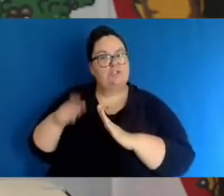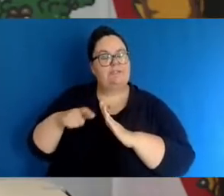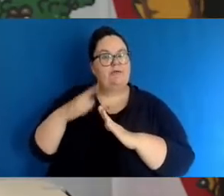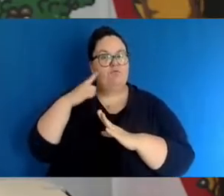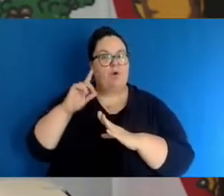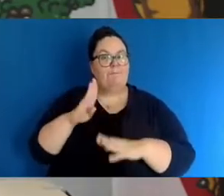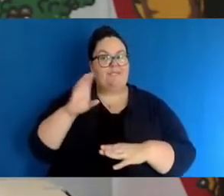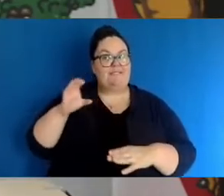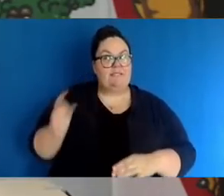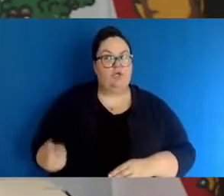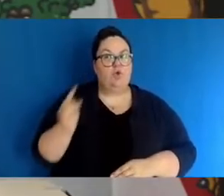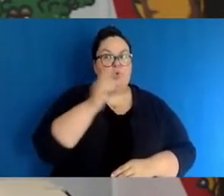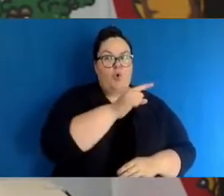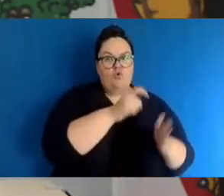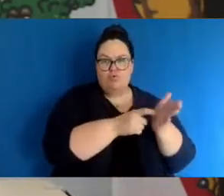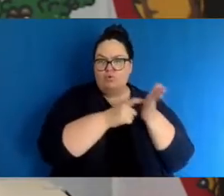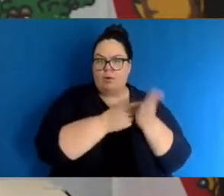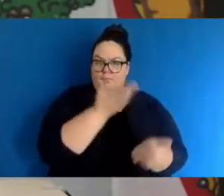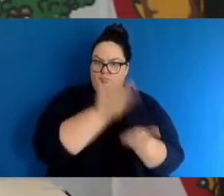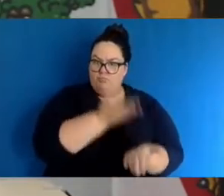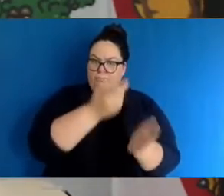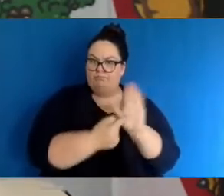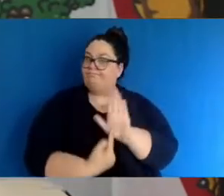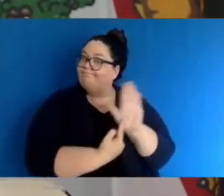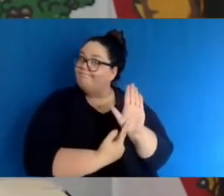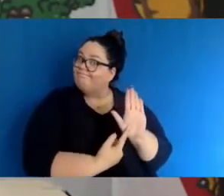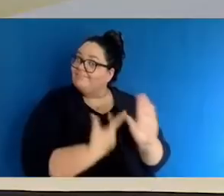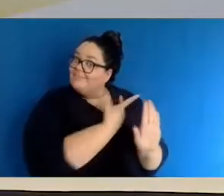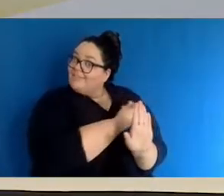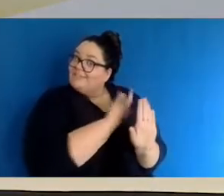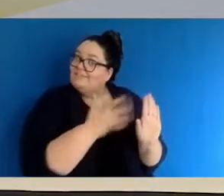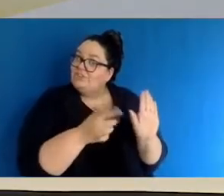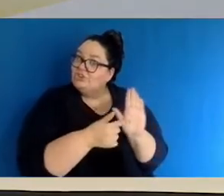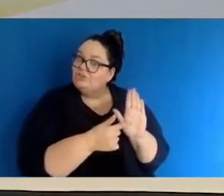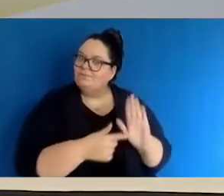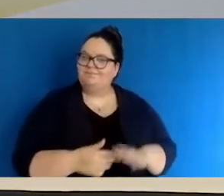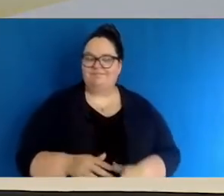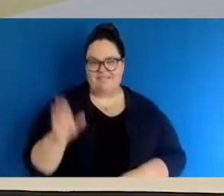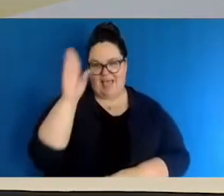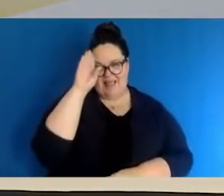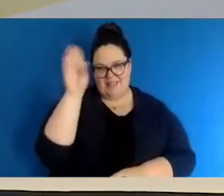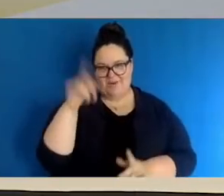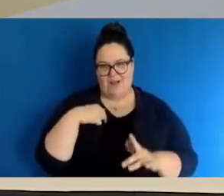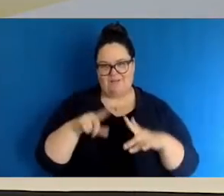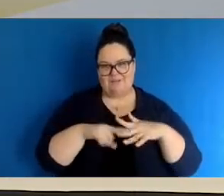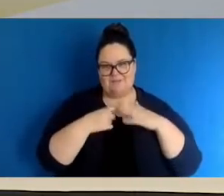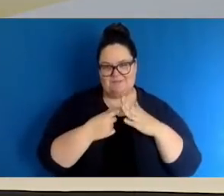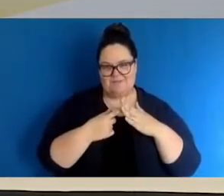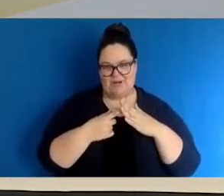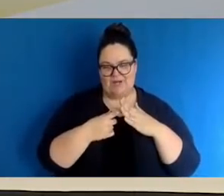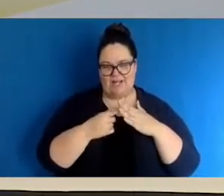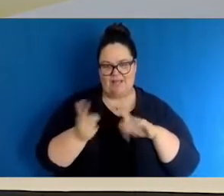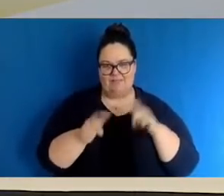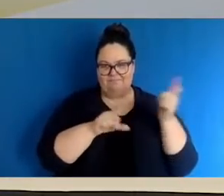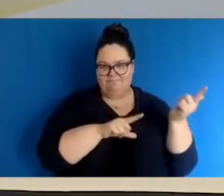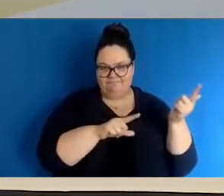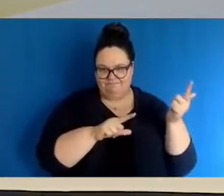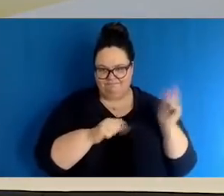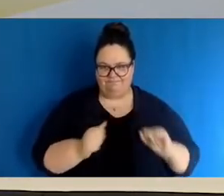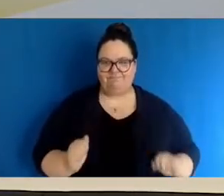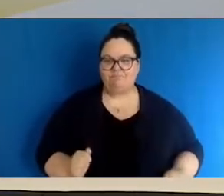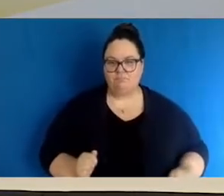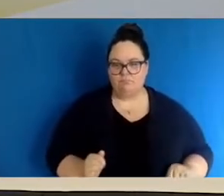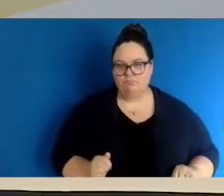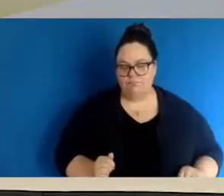it's now a requirement to show proof of vaccination? Hi, Louise. Maybe I'll start and then the Premier can add.